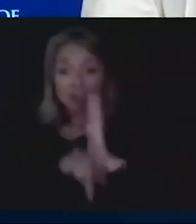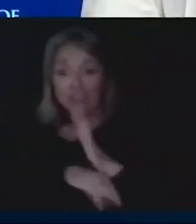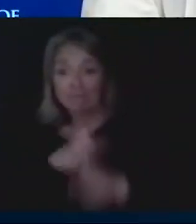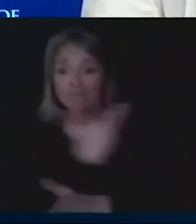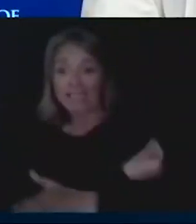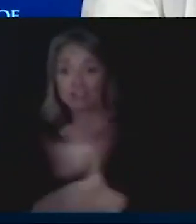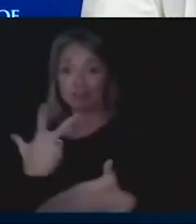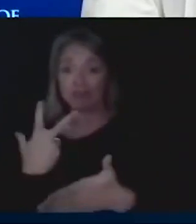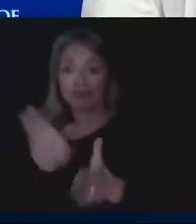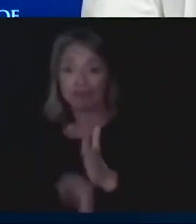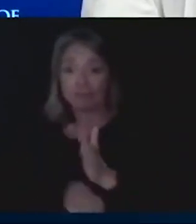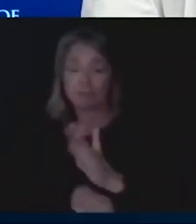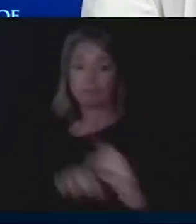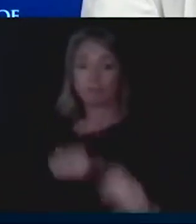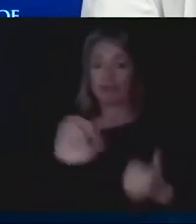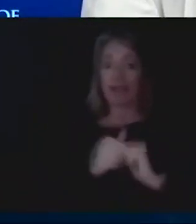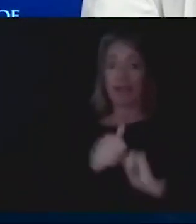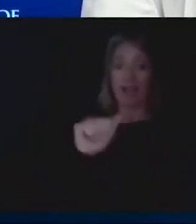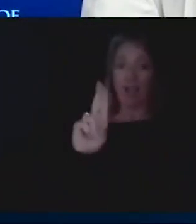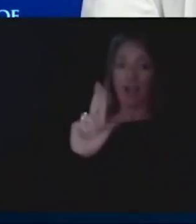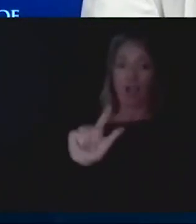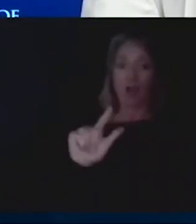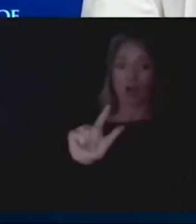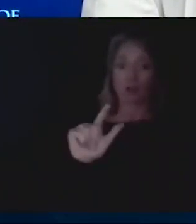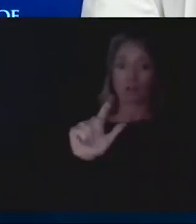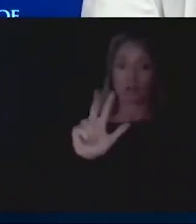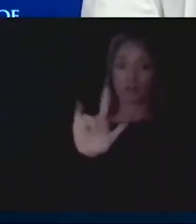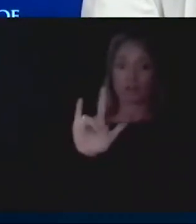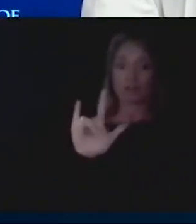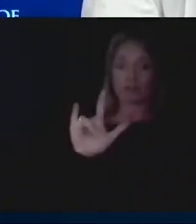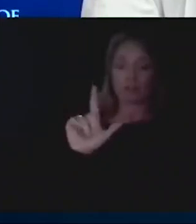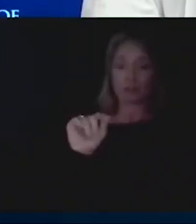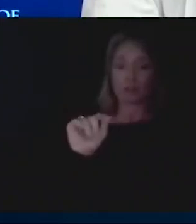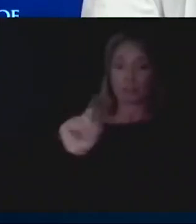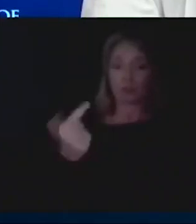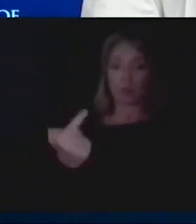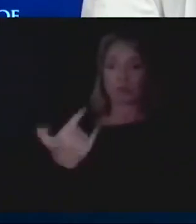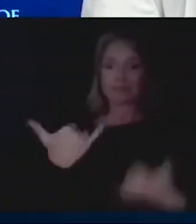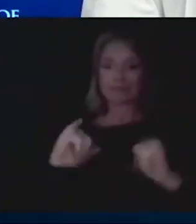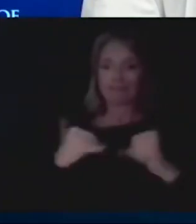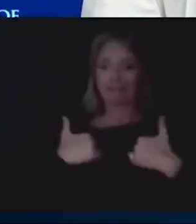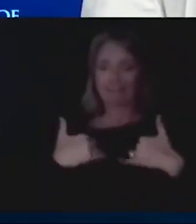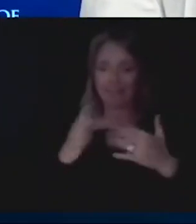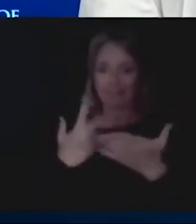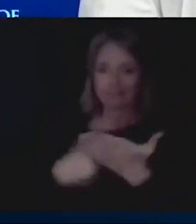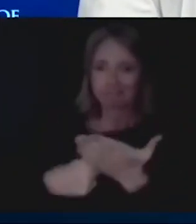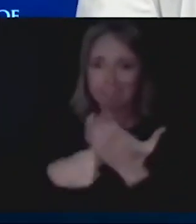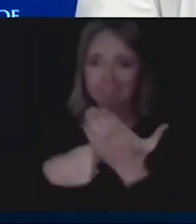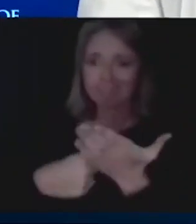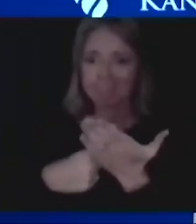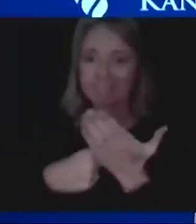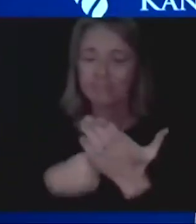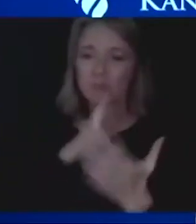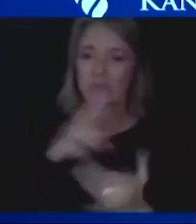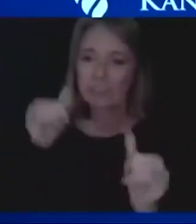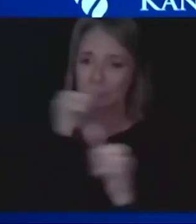25th, 2021, we're still having this debate. Yeah, why are we still fighting about masks? That's ridiculous. And plus, just to say, inside hospitals, we've known